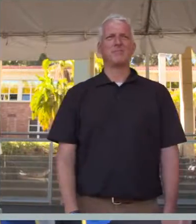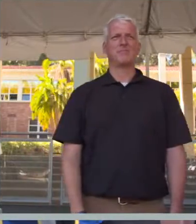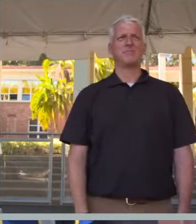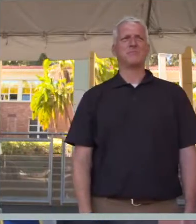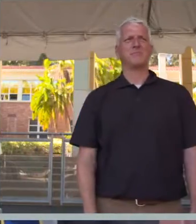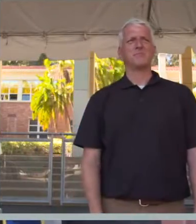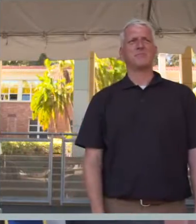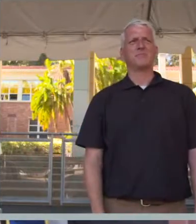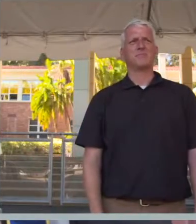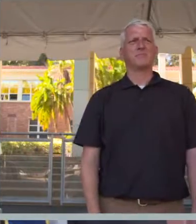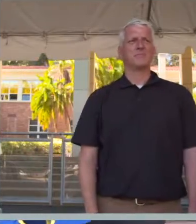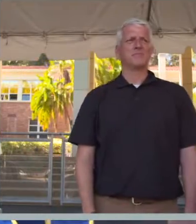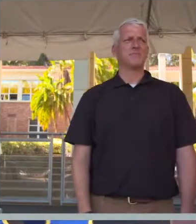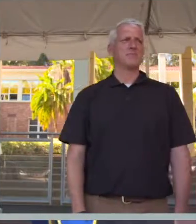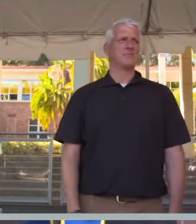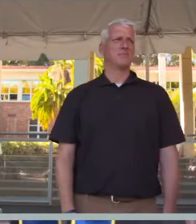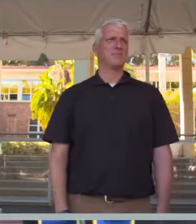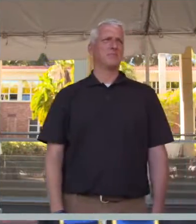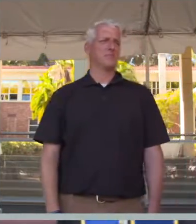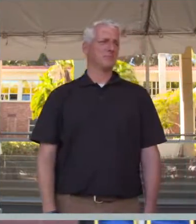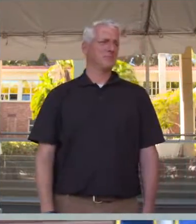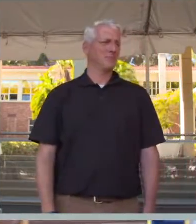Firat Tashpulat.